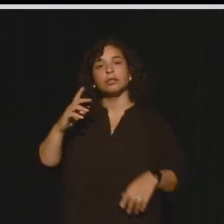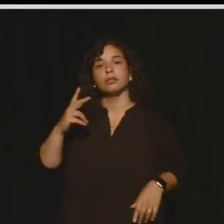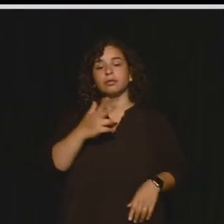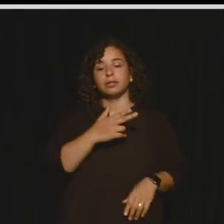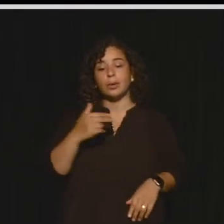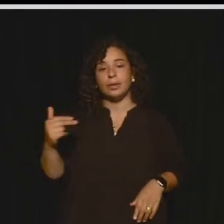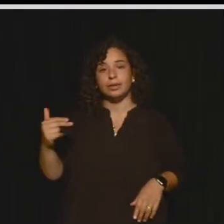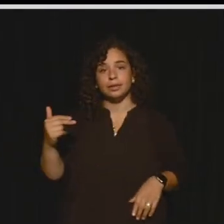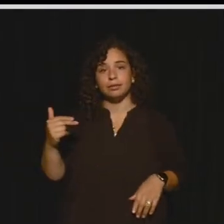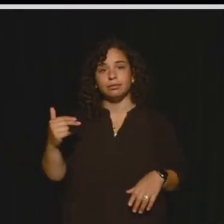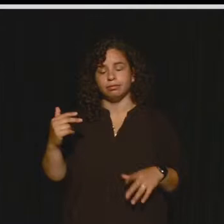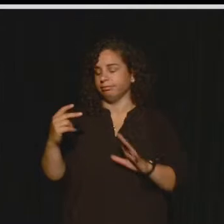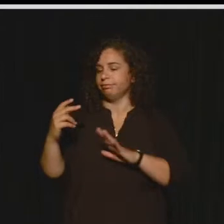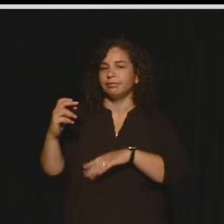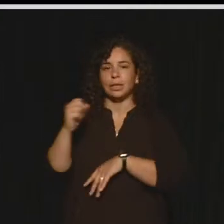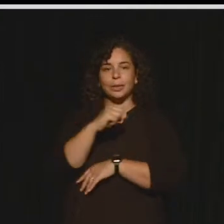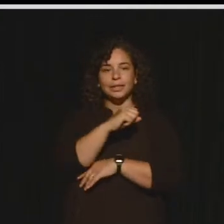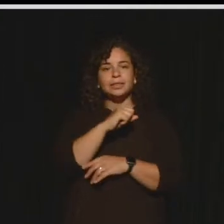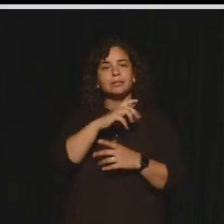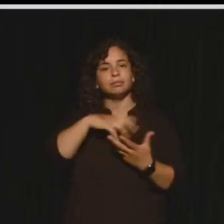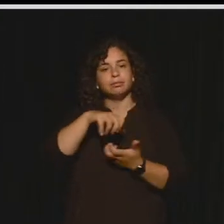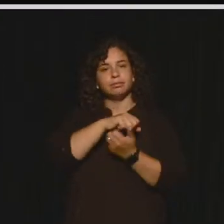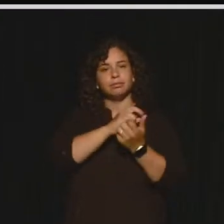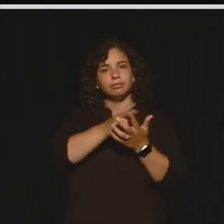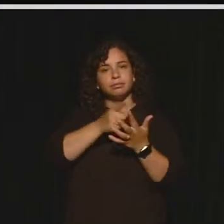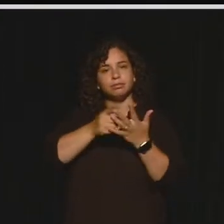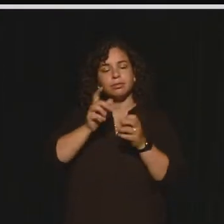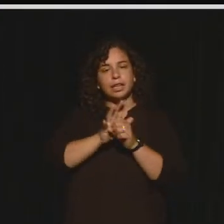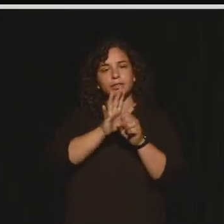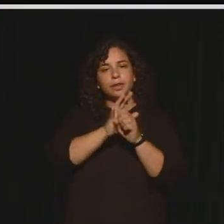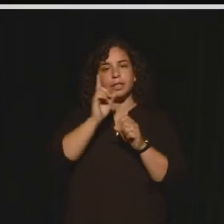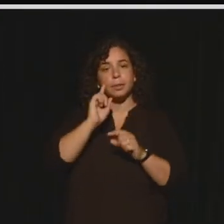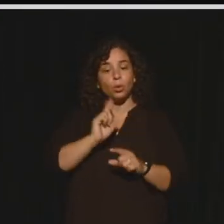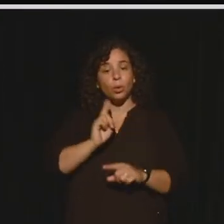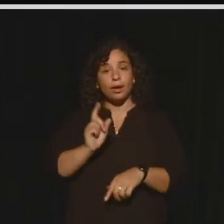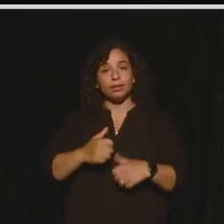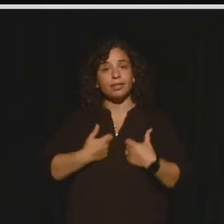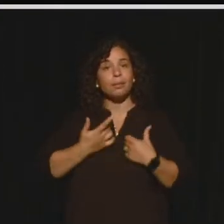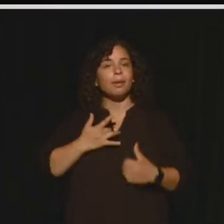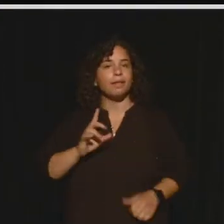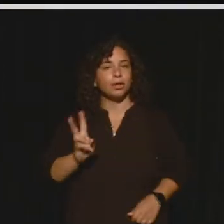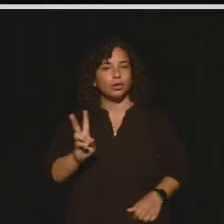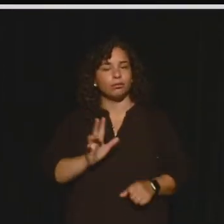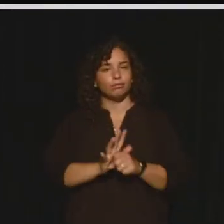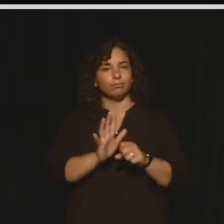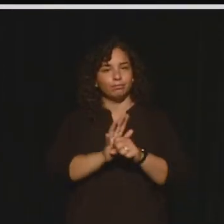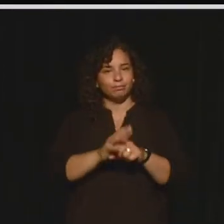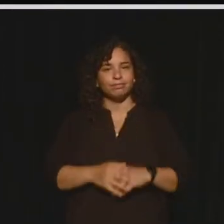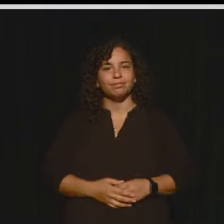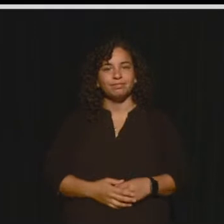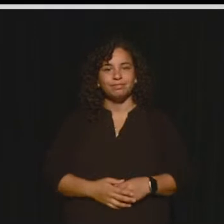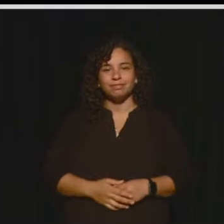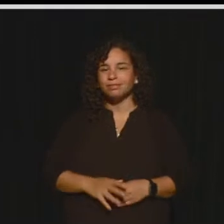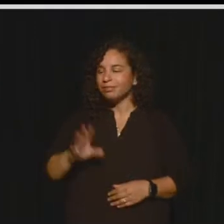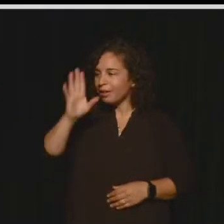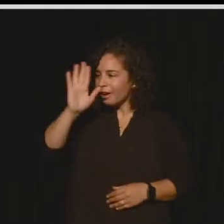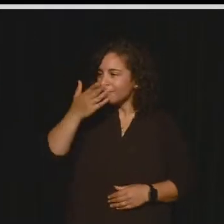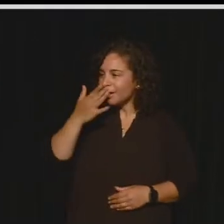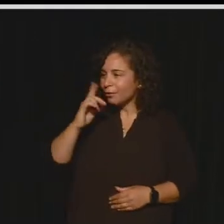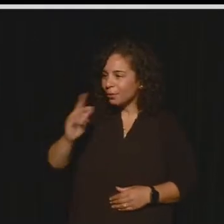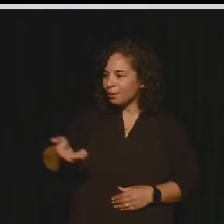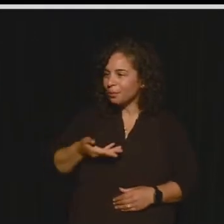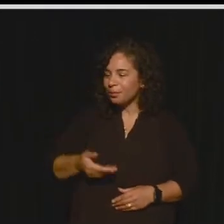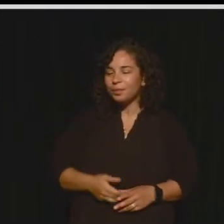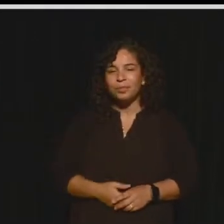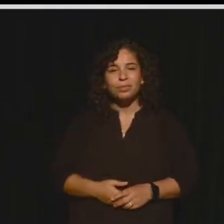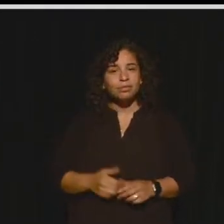Taiwanese interdisciplinary artist and activist, a facilitator, and community mentor based in Vancouver. Welcome, Jen.